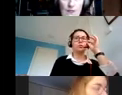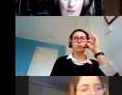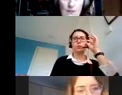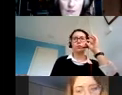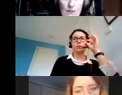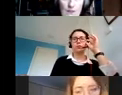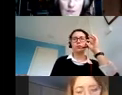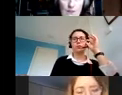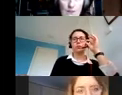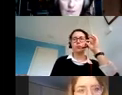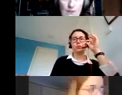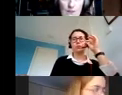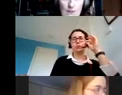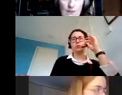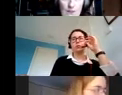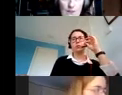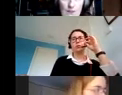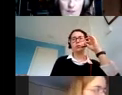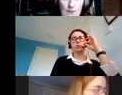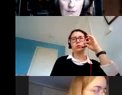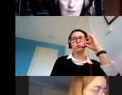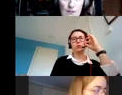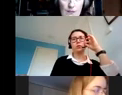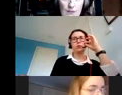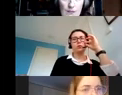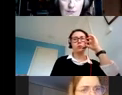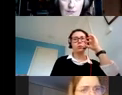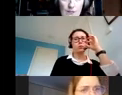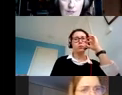gig economy employing riders